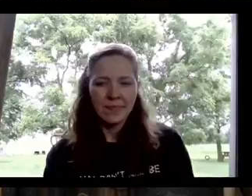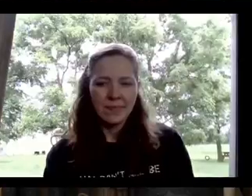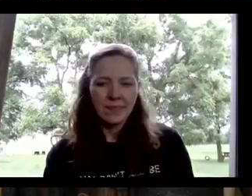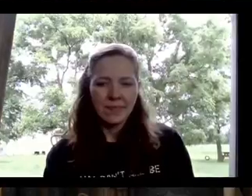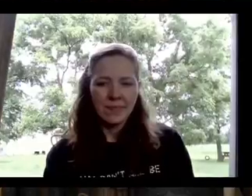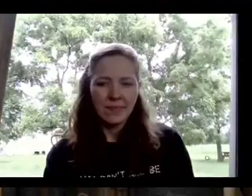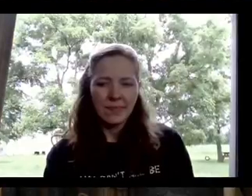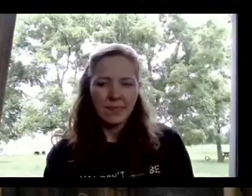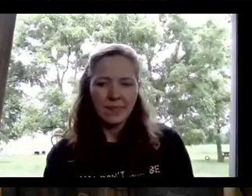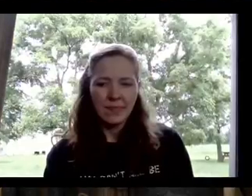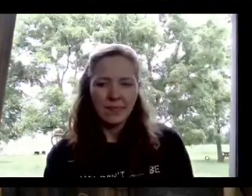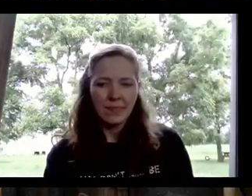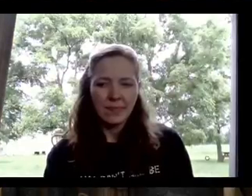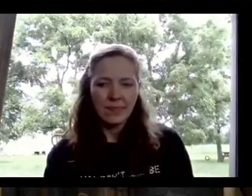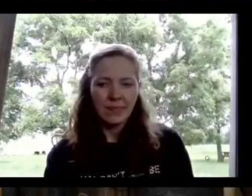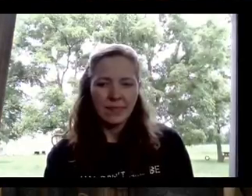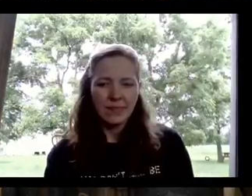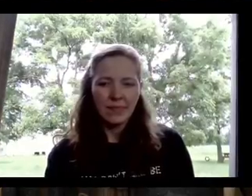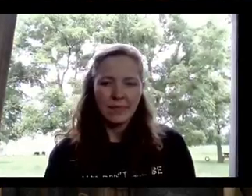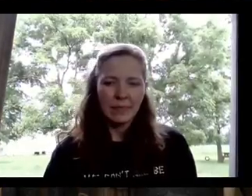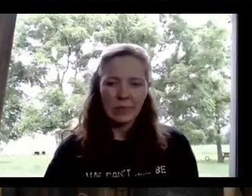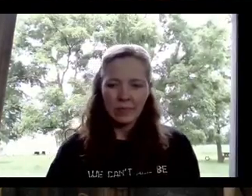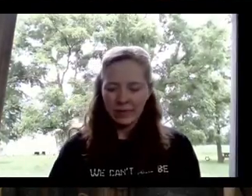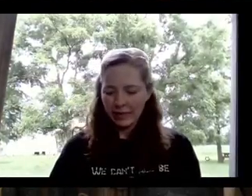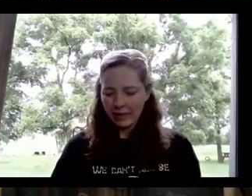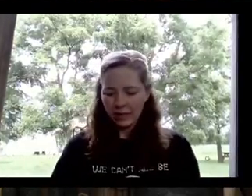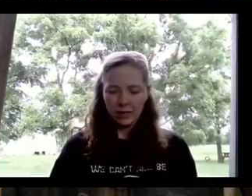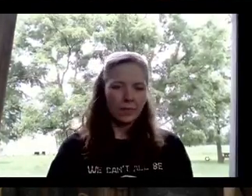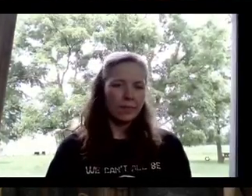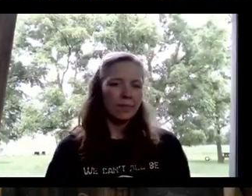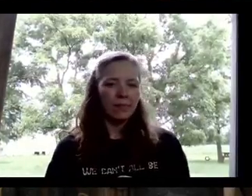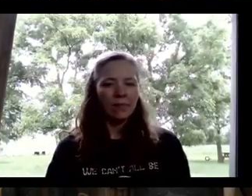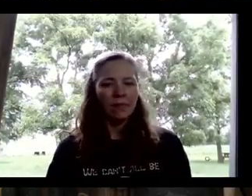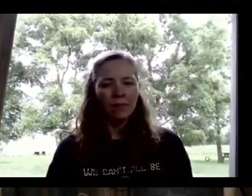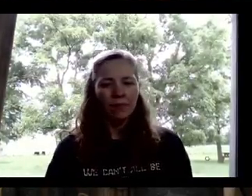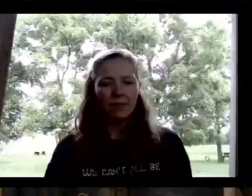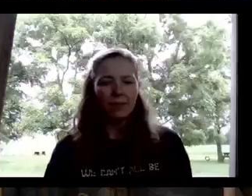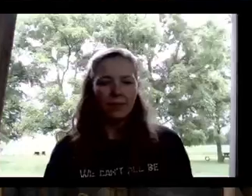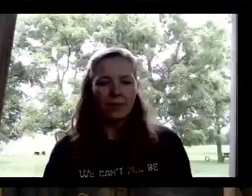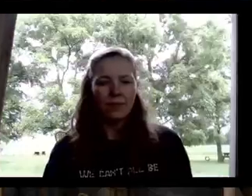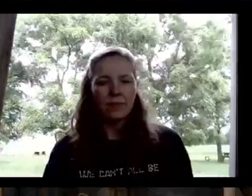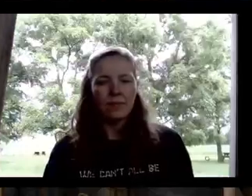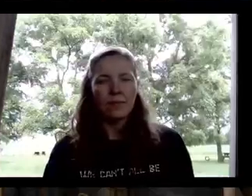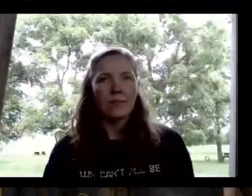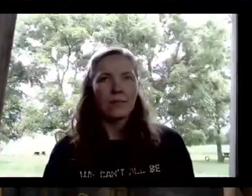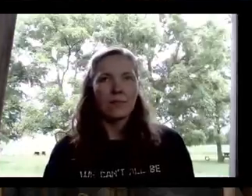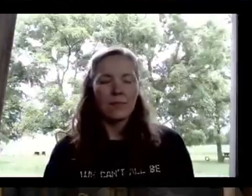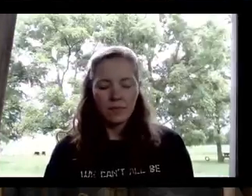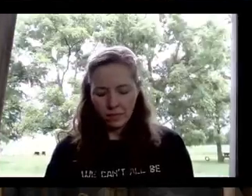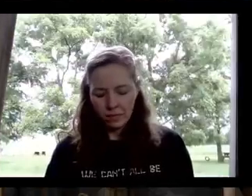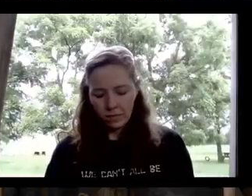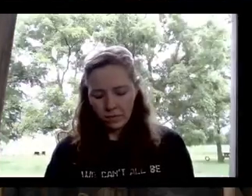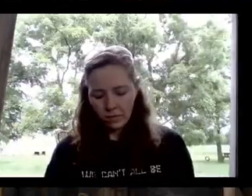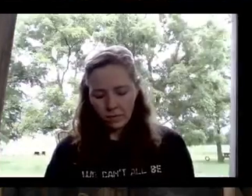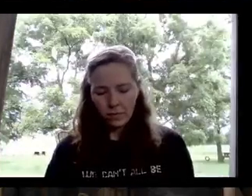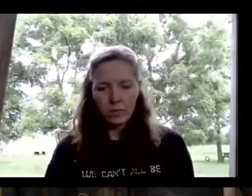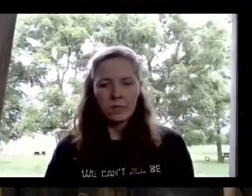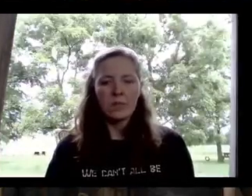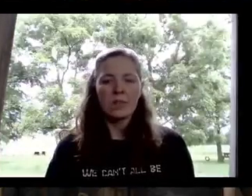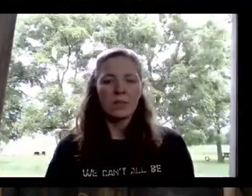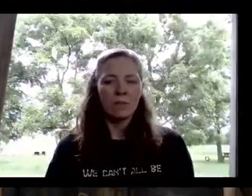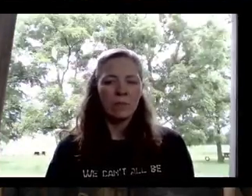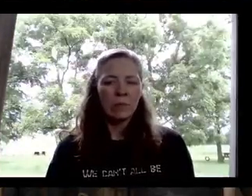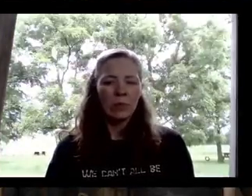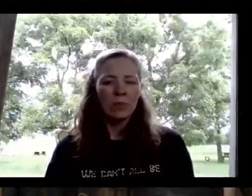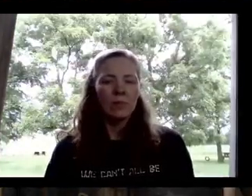in blacksmithing has everything to do not with the project, but with the process. So it's the route